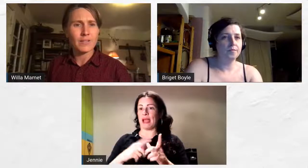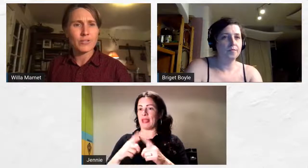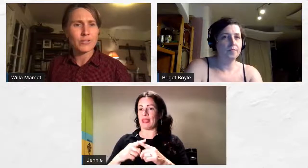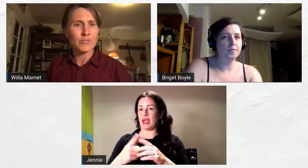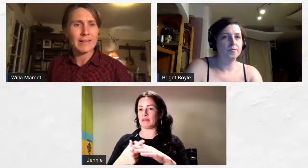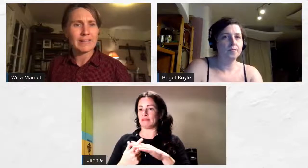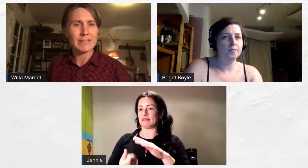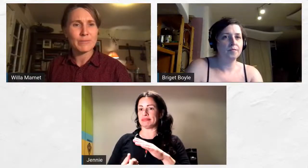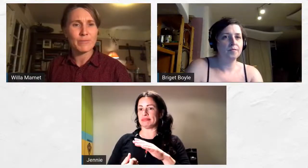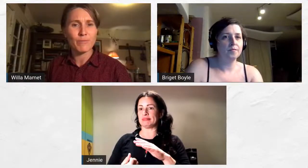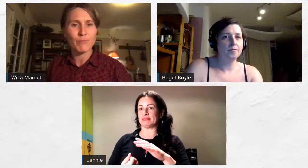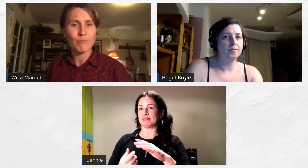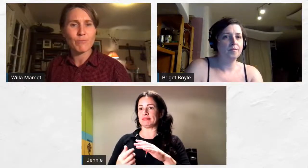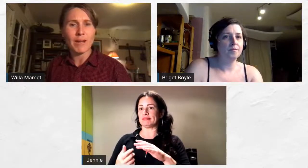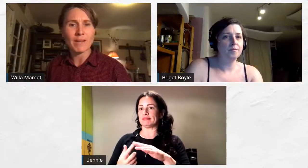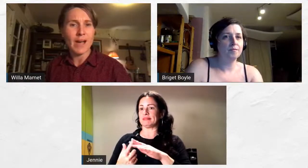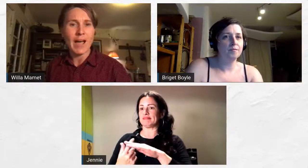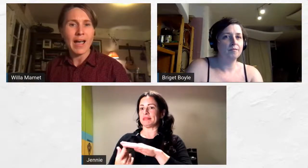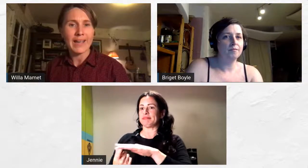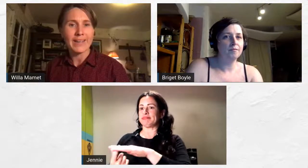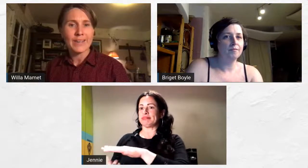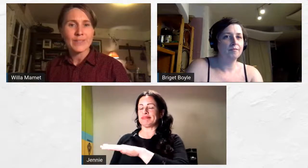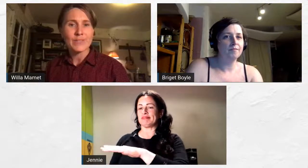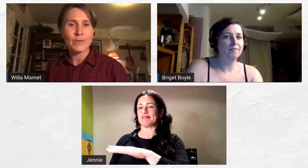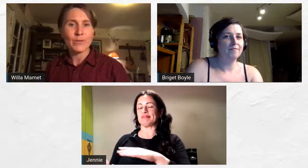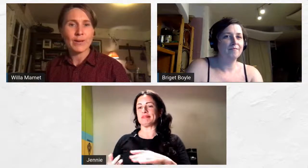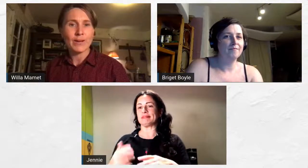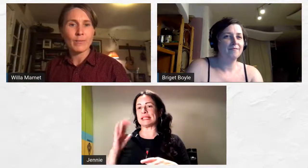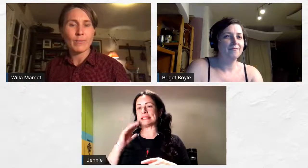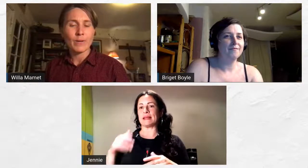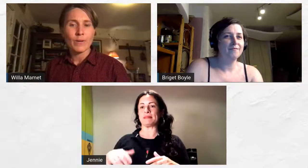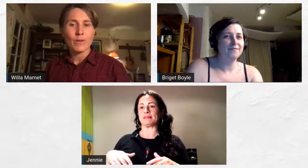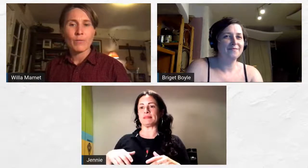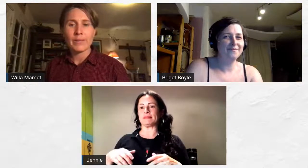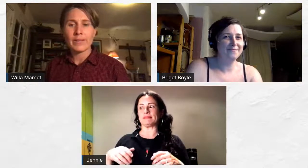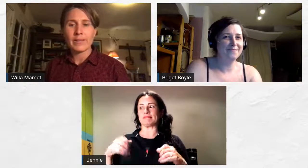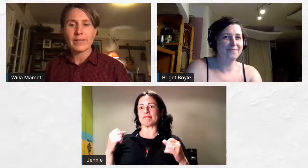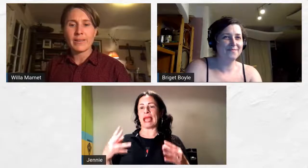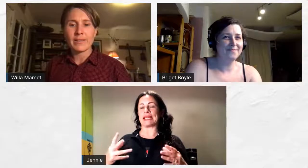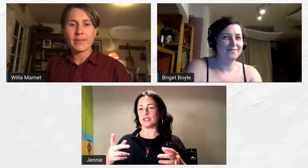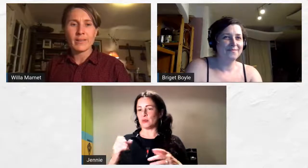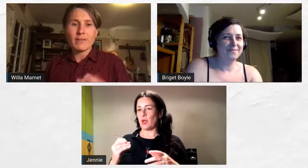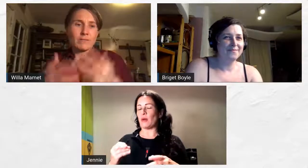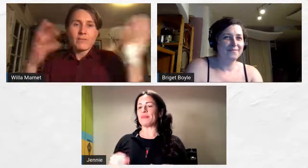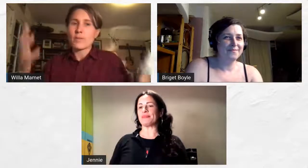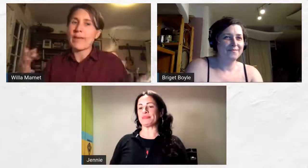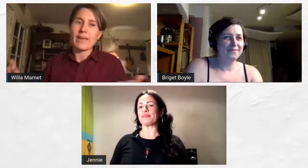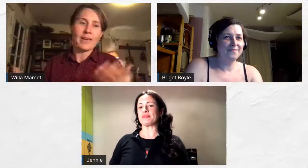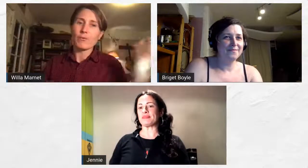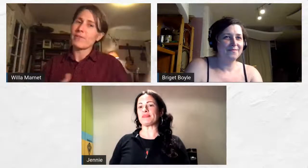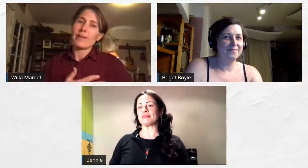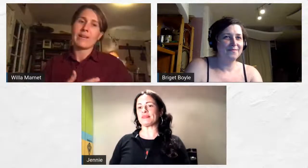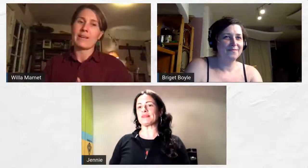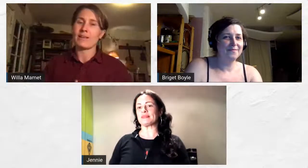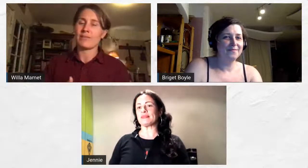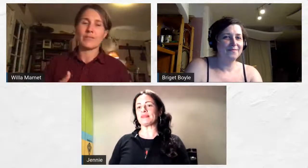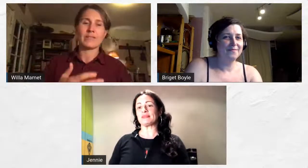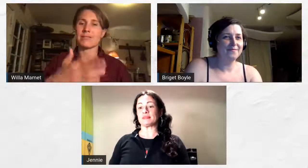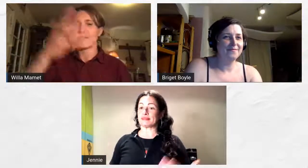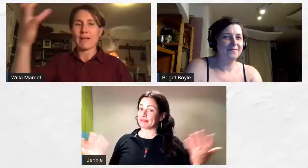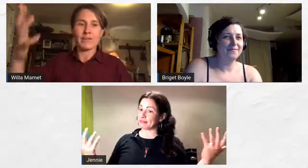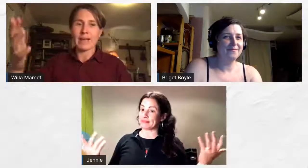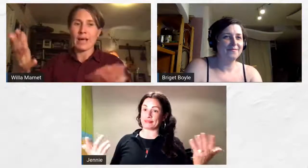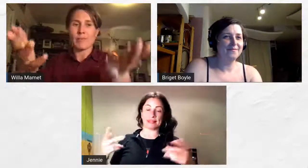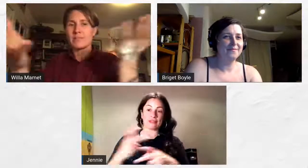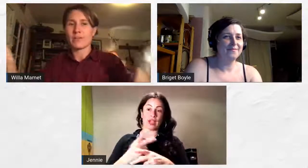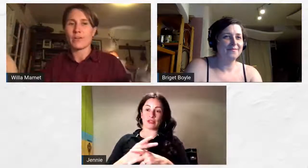the attrition rate seemed rather high. So we, first pancake, we're figuring out how to do